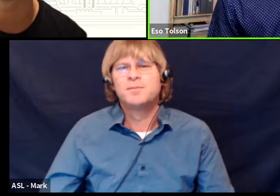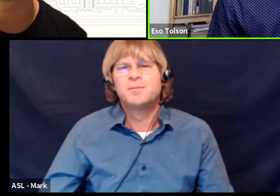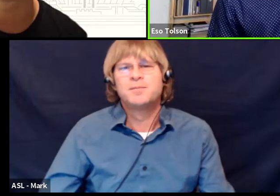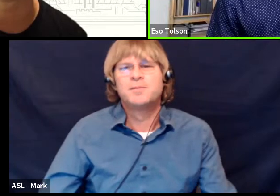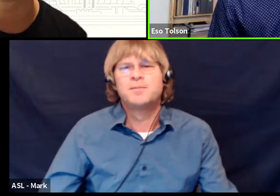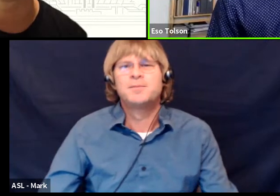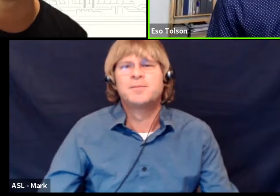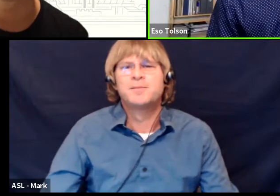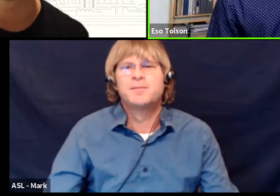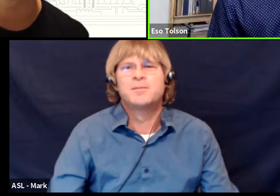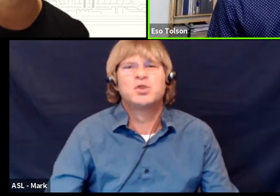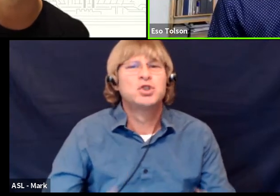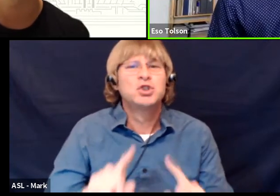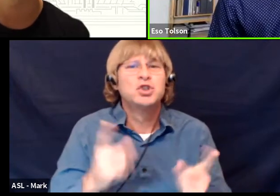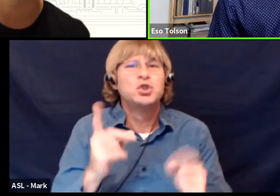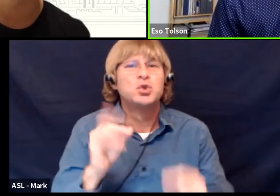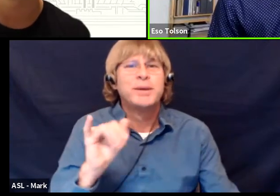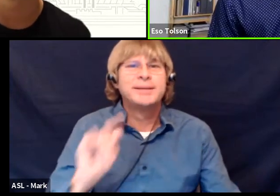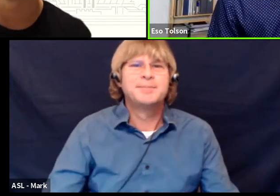start making work.